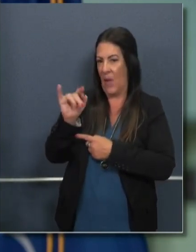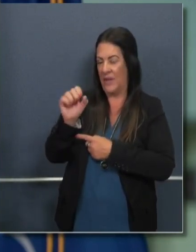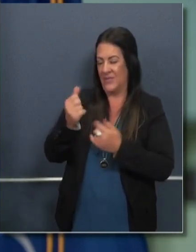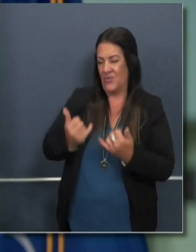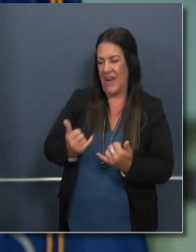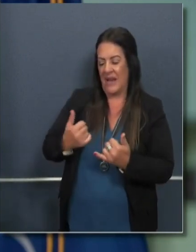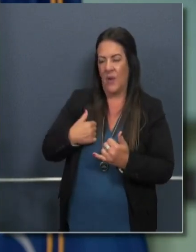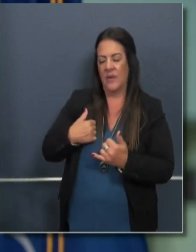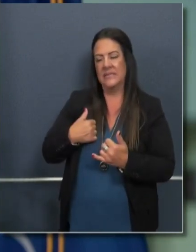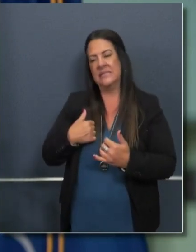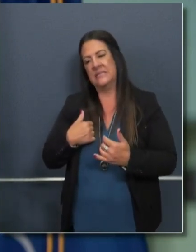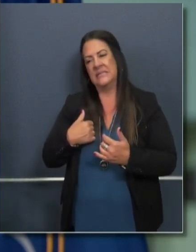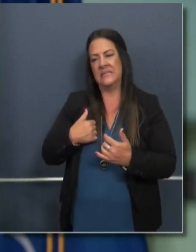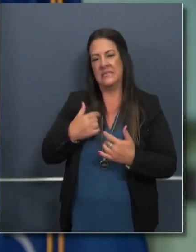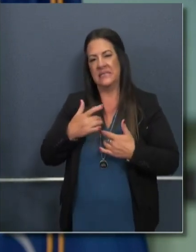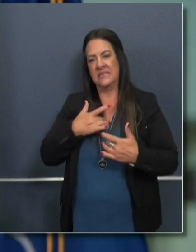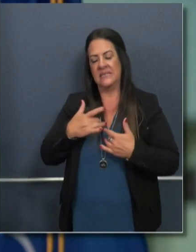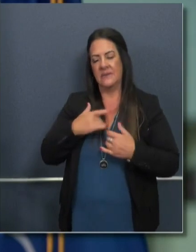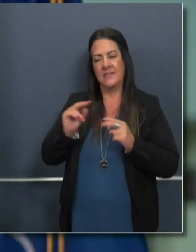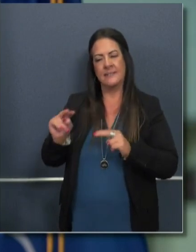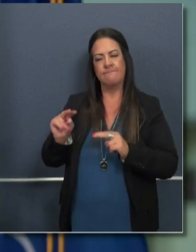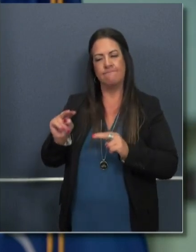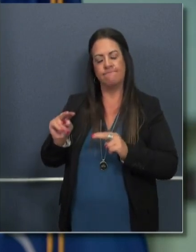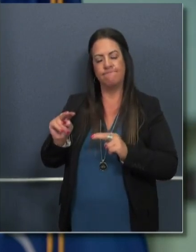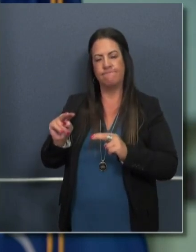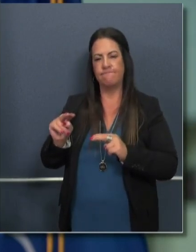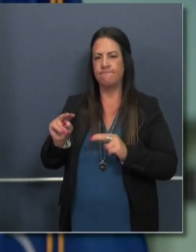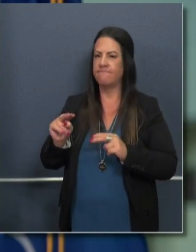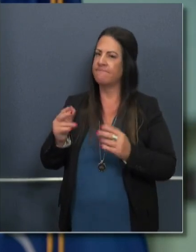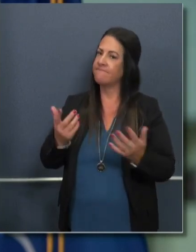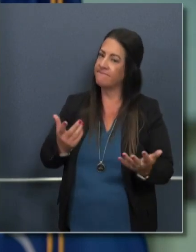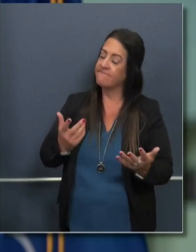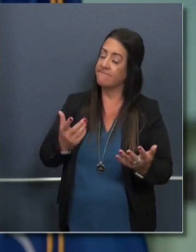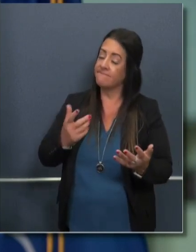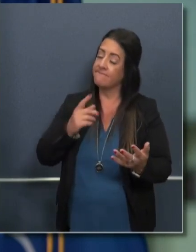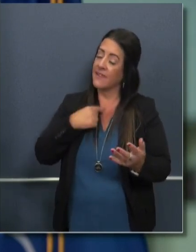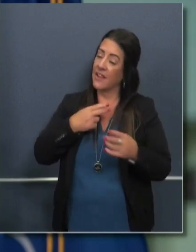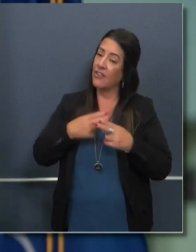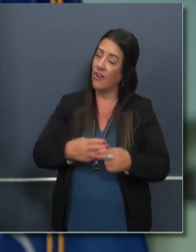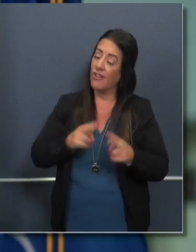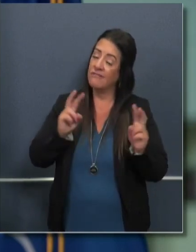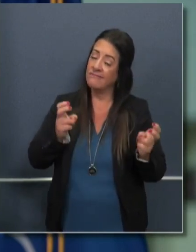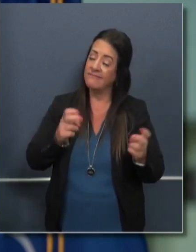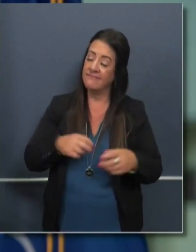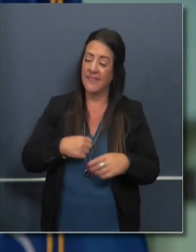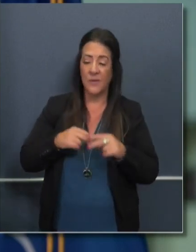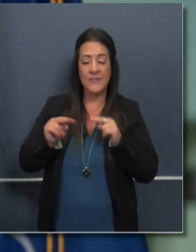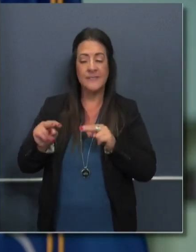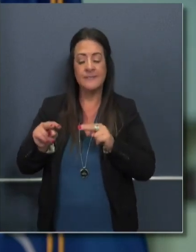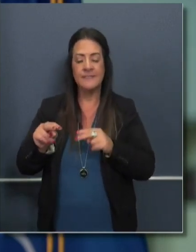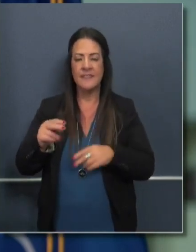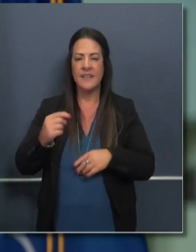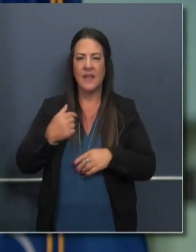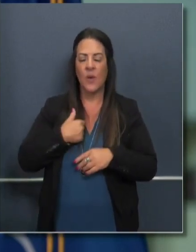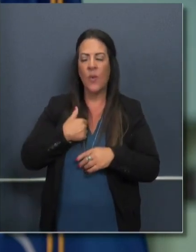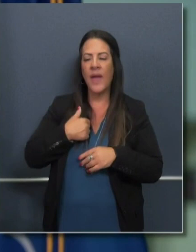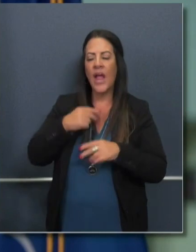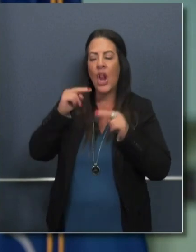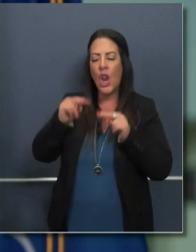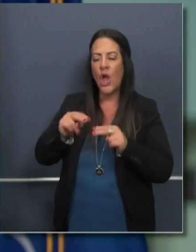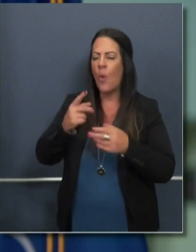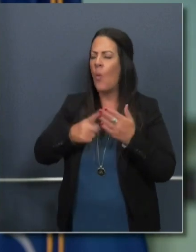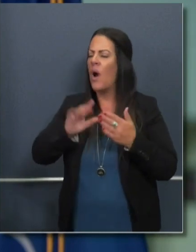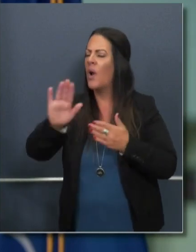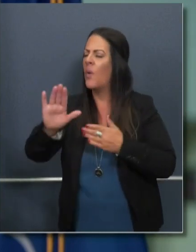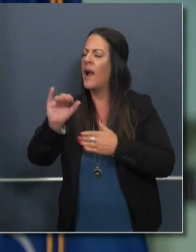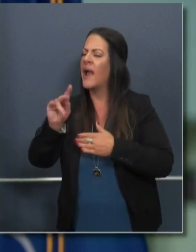that we refer to, and forgive the language, on this watch list of sorts. And we look at the criteria that they attested to and